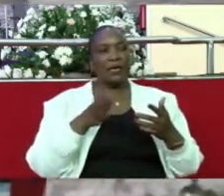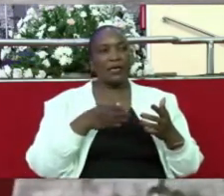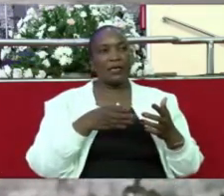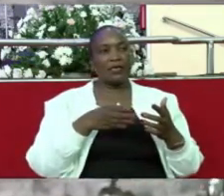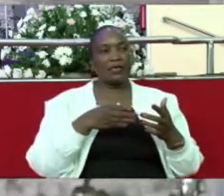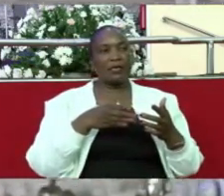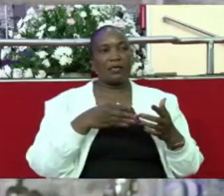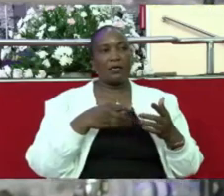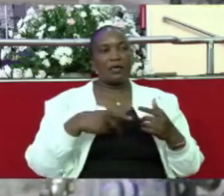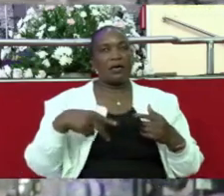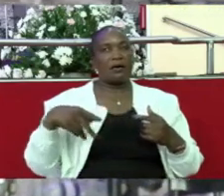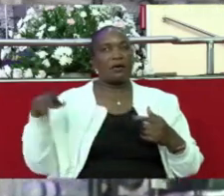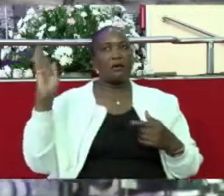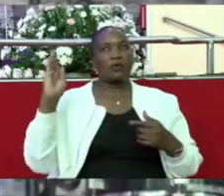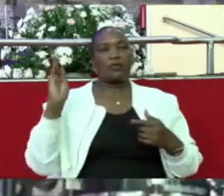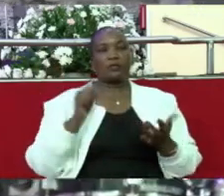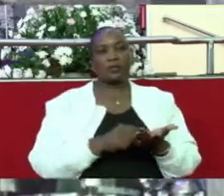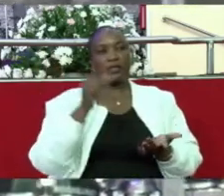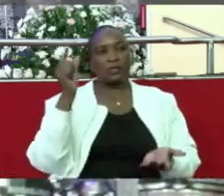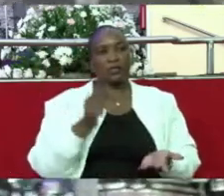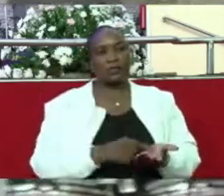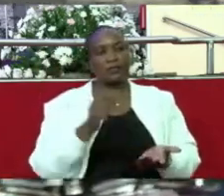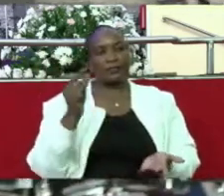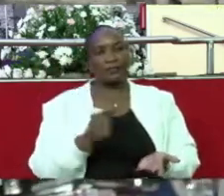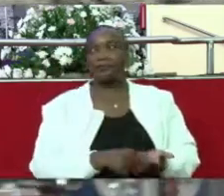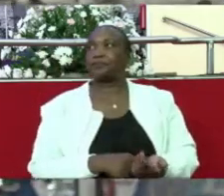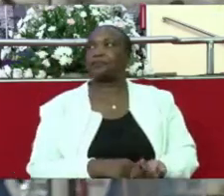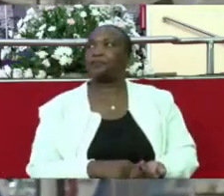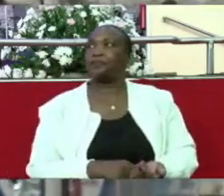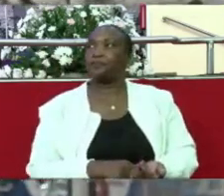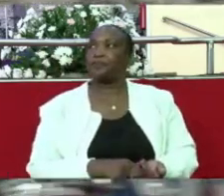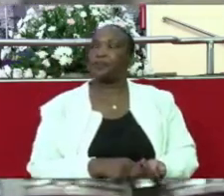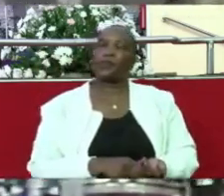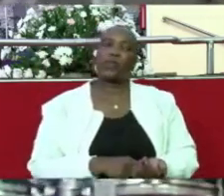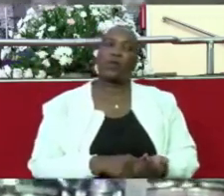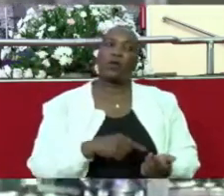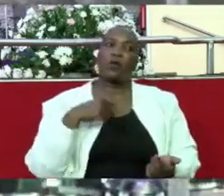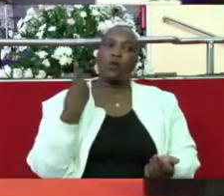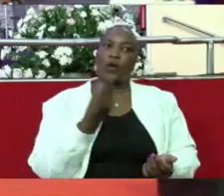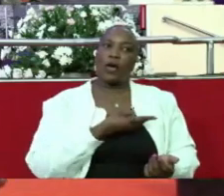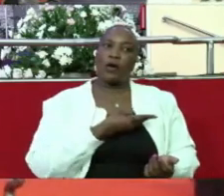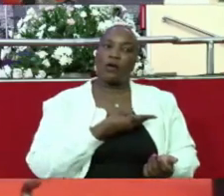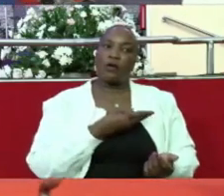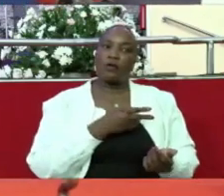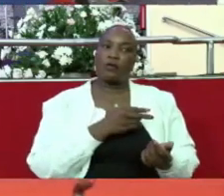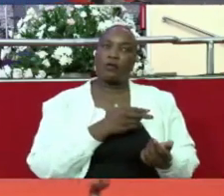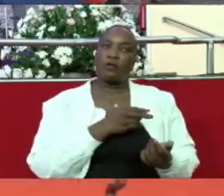Tell someone you are a candidate. You are a candidate of grace. You can